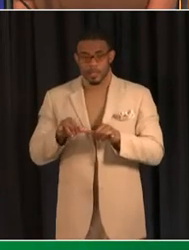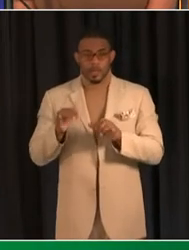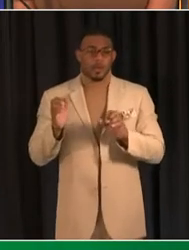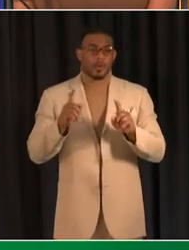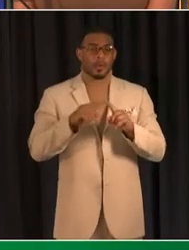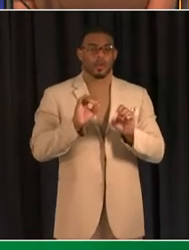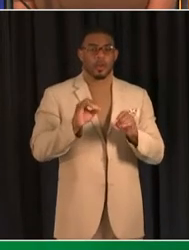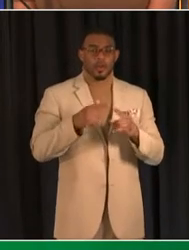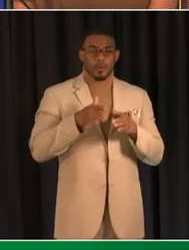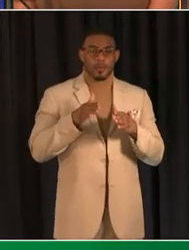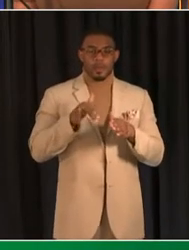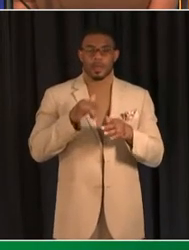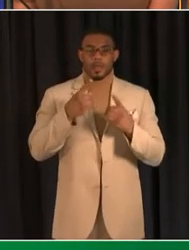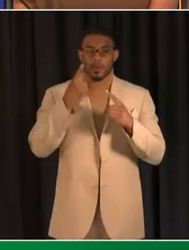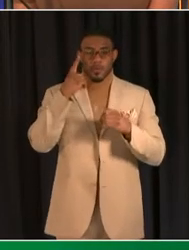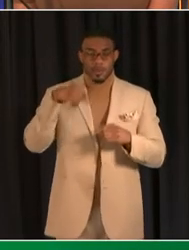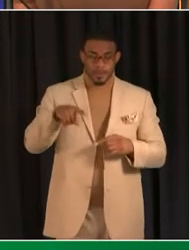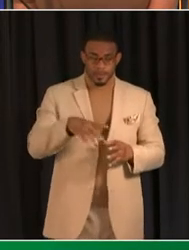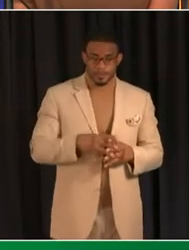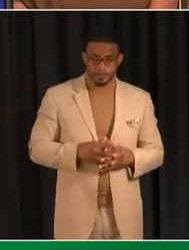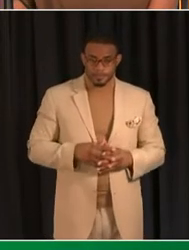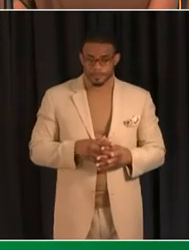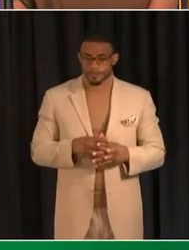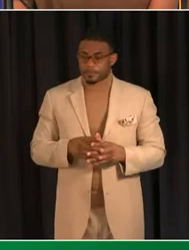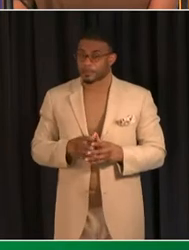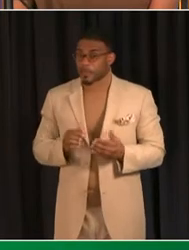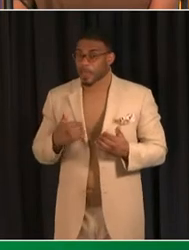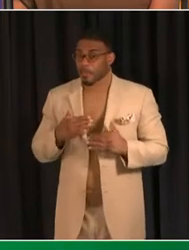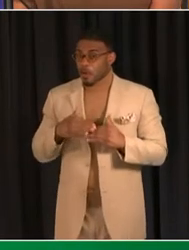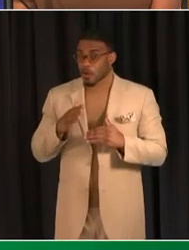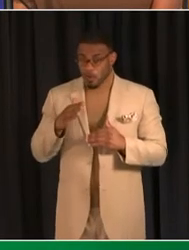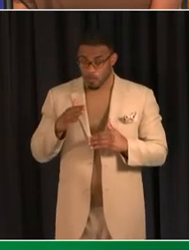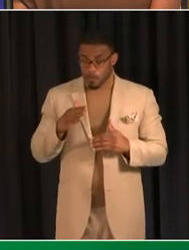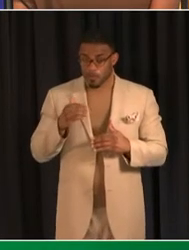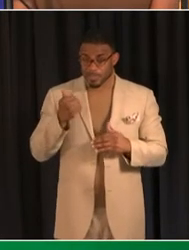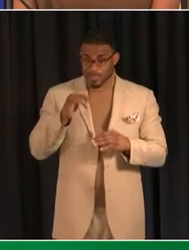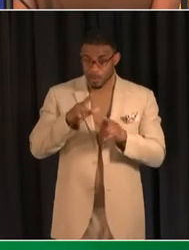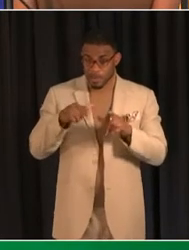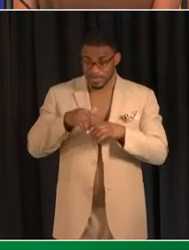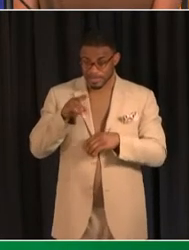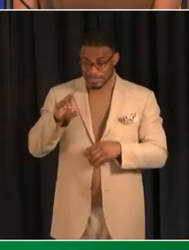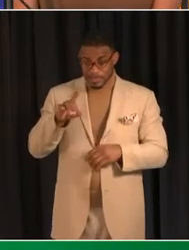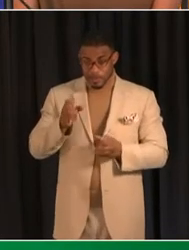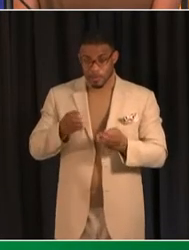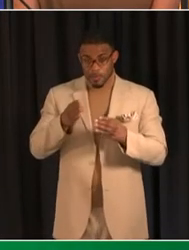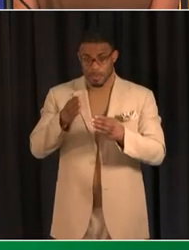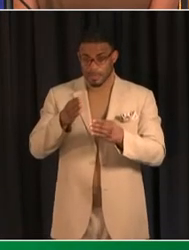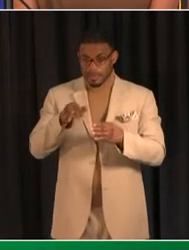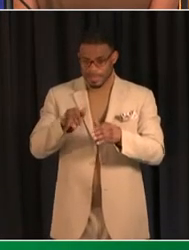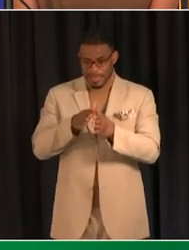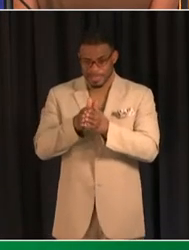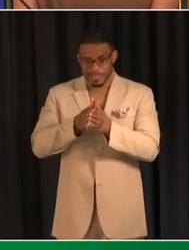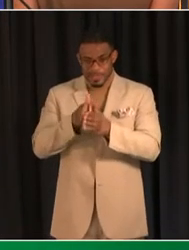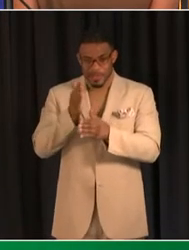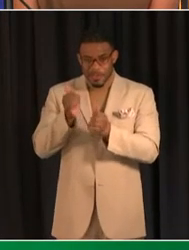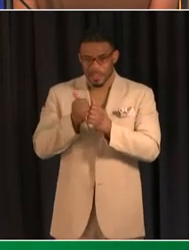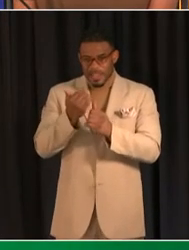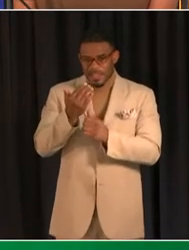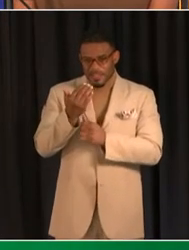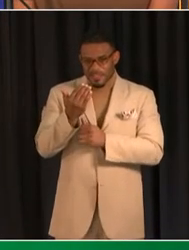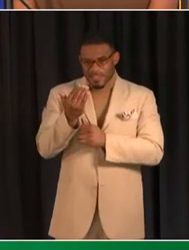sizes return to the office in a way that works for them. We have over 10 locations in DC that are providing this incentive